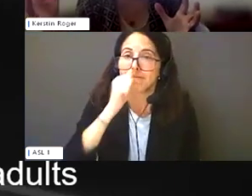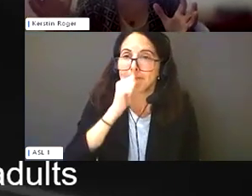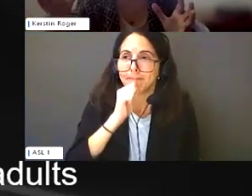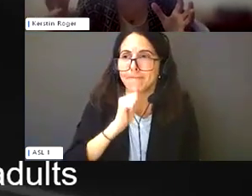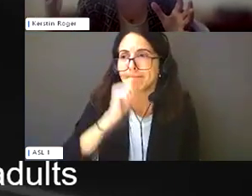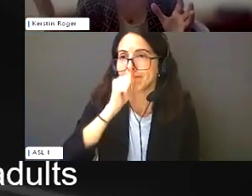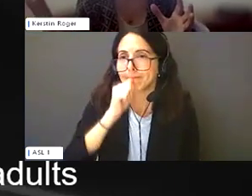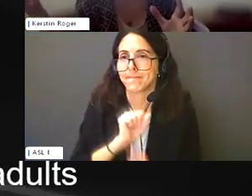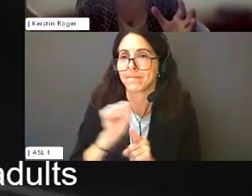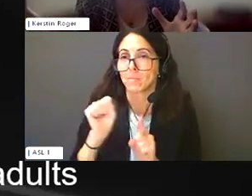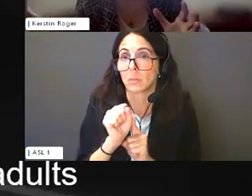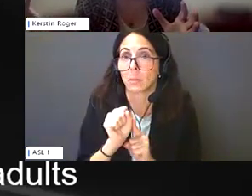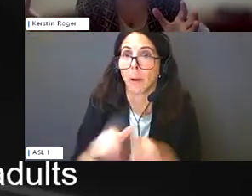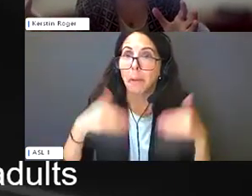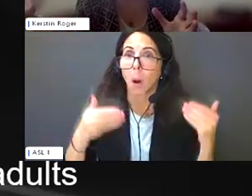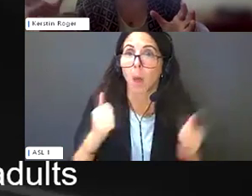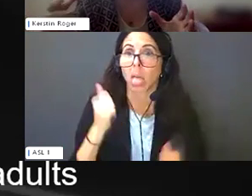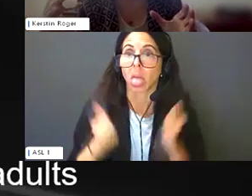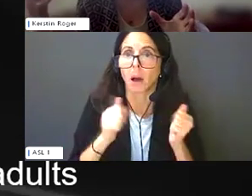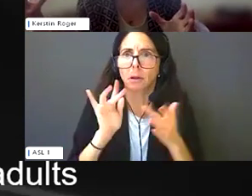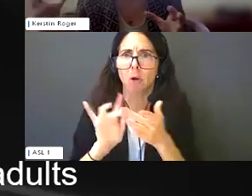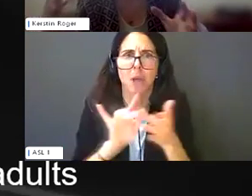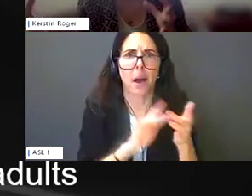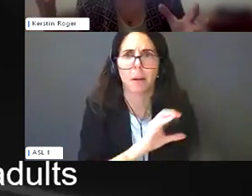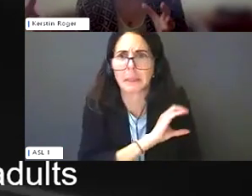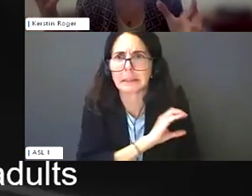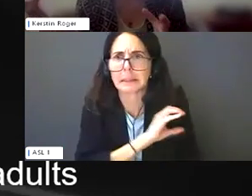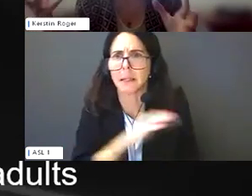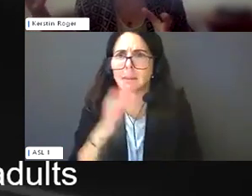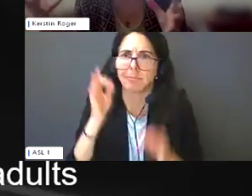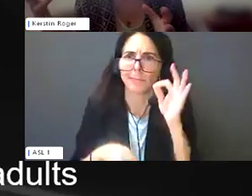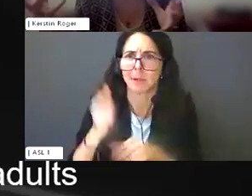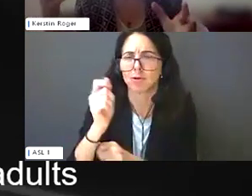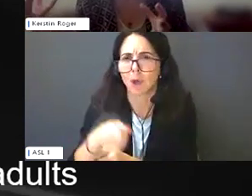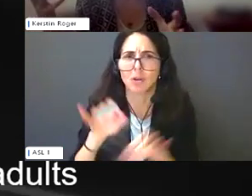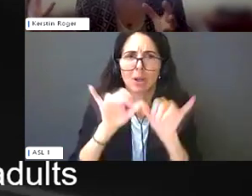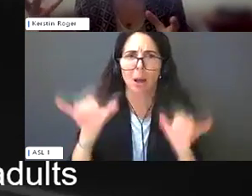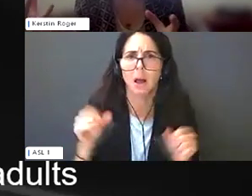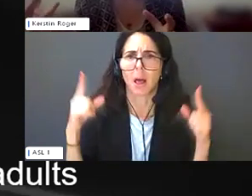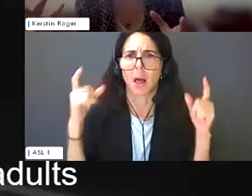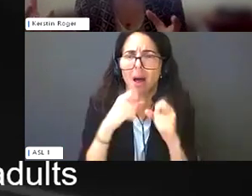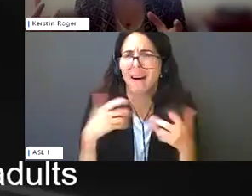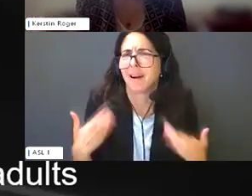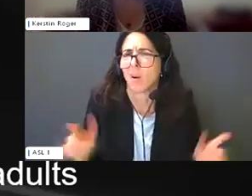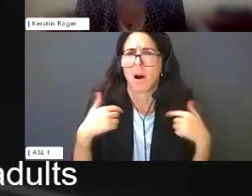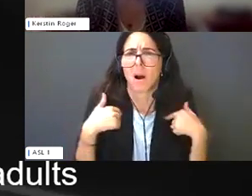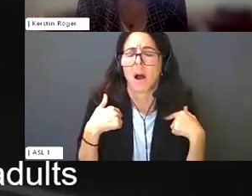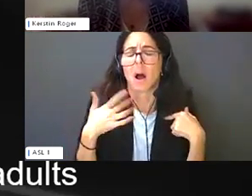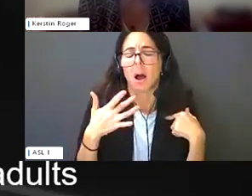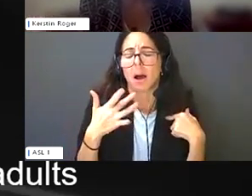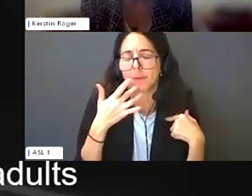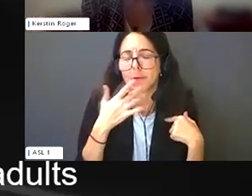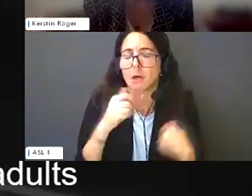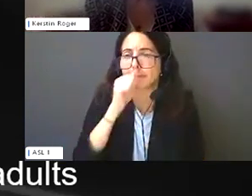myself to what I'm also very scared of, which is all of these different parts of the system that may or may not support